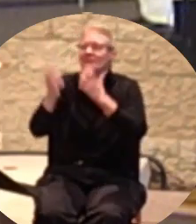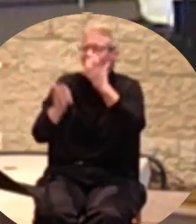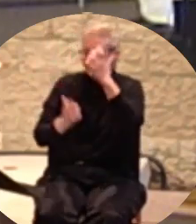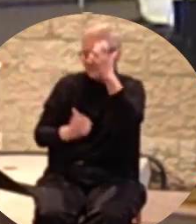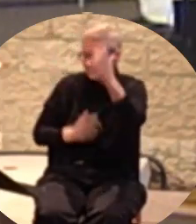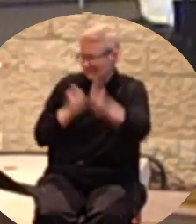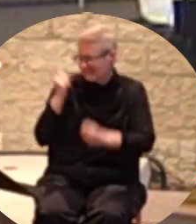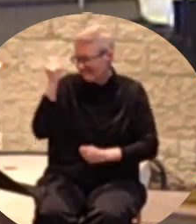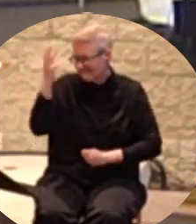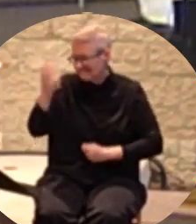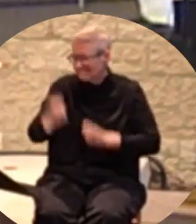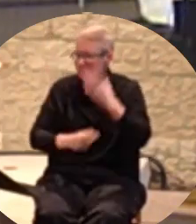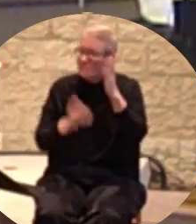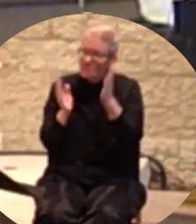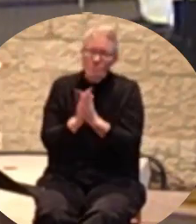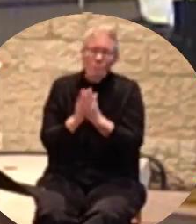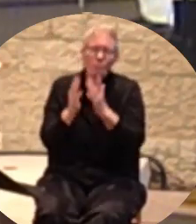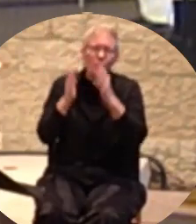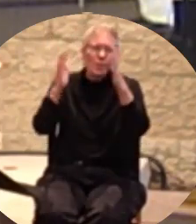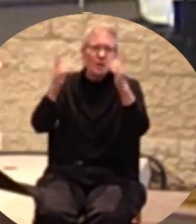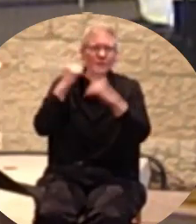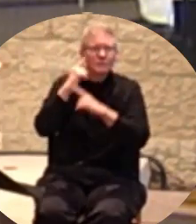singing, praise for the